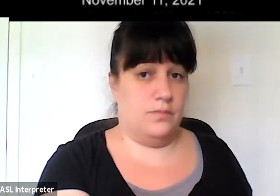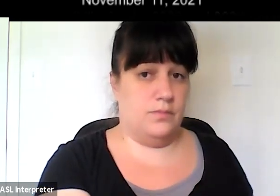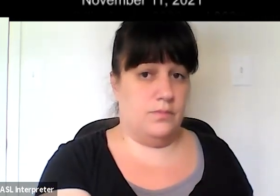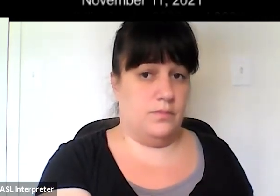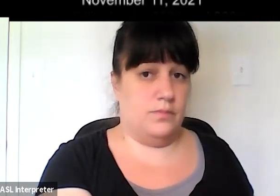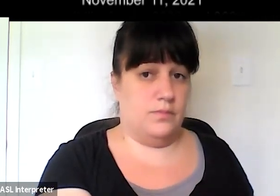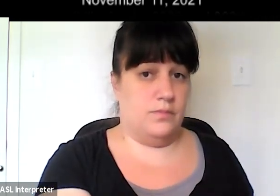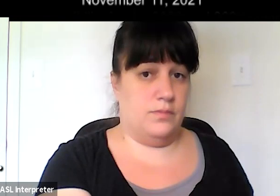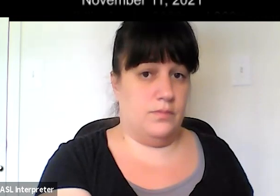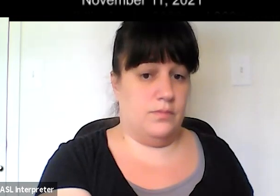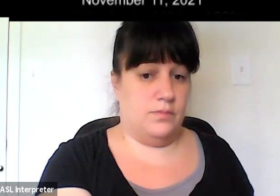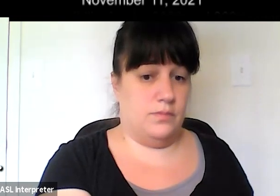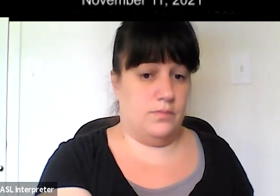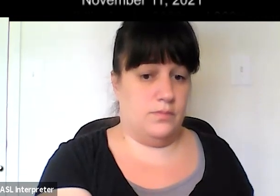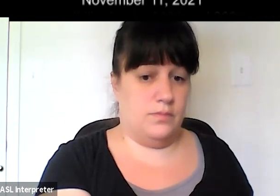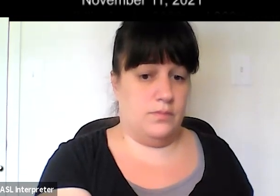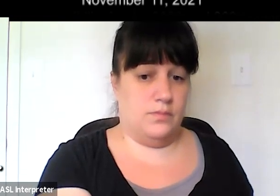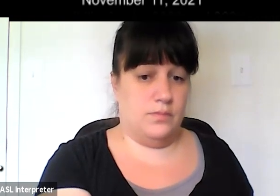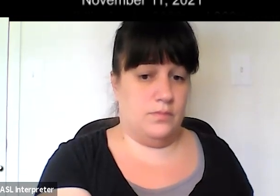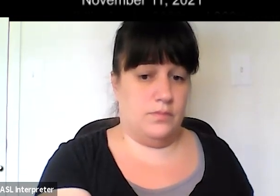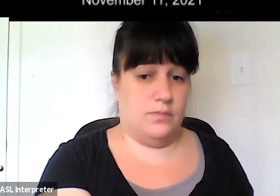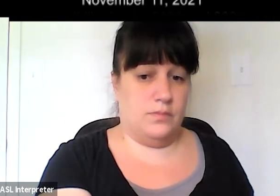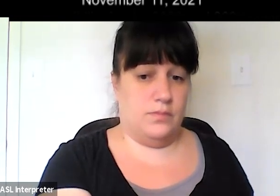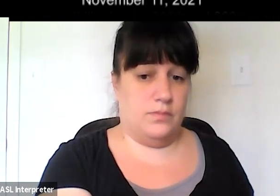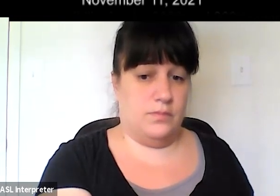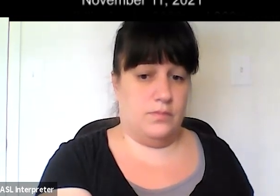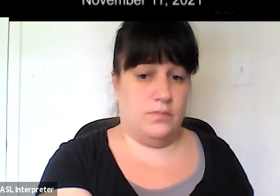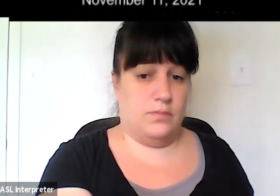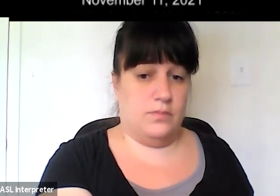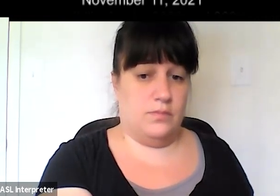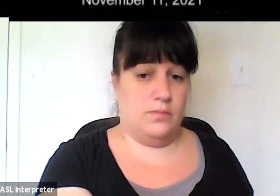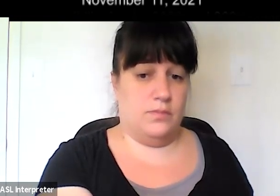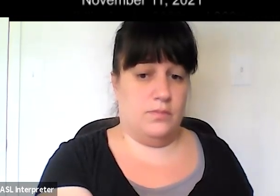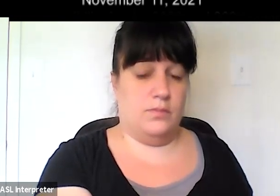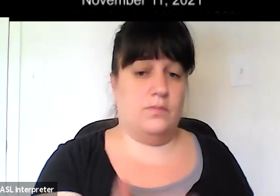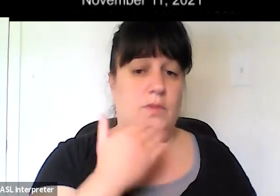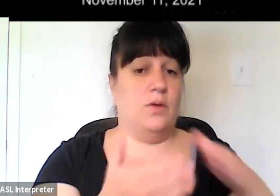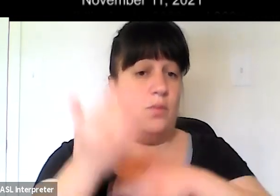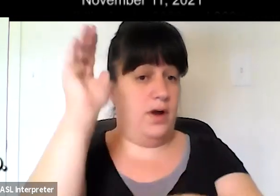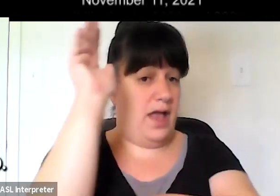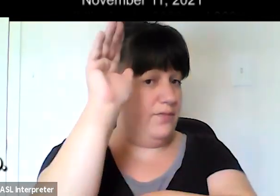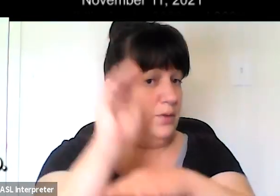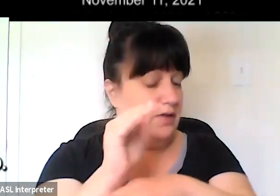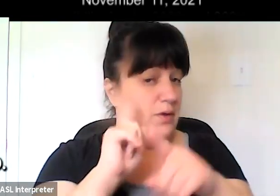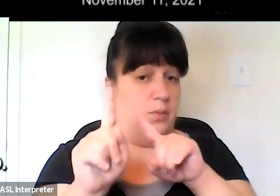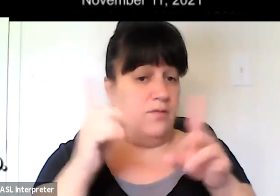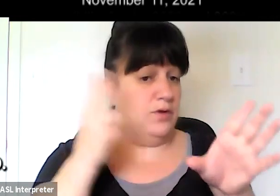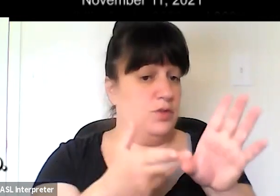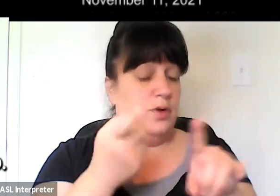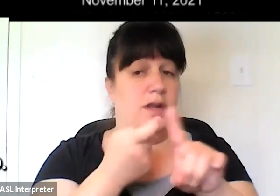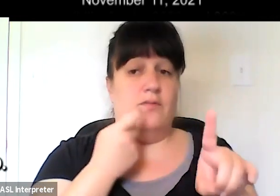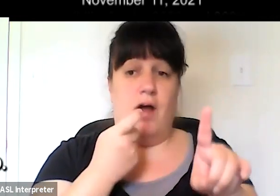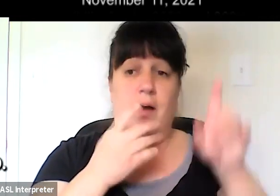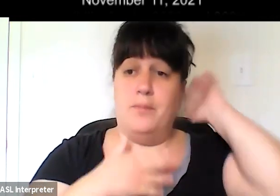Good morning, good afternoon, or evening from wherever you're joining us from the world. Thank you for all being here. And my name is